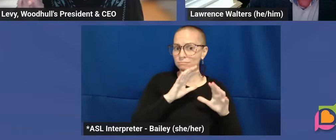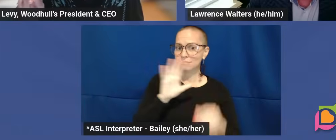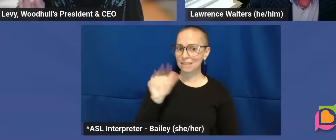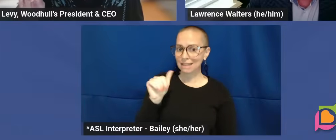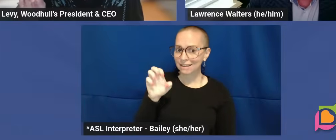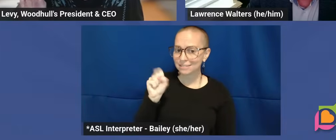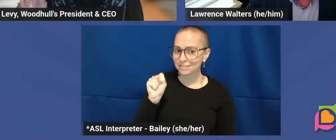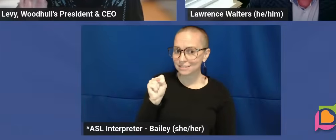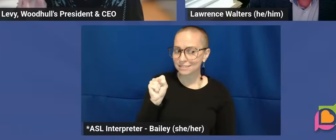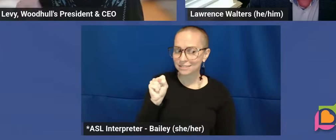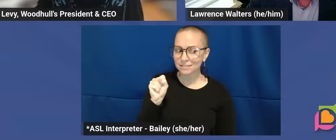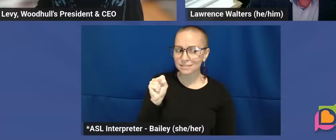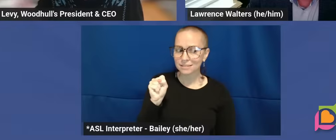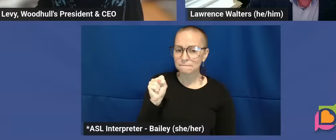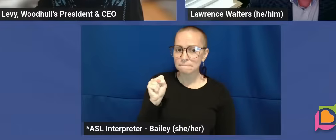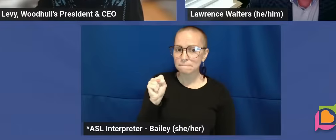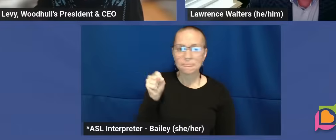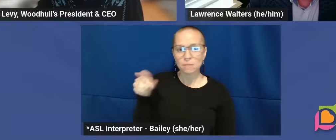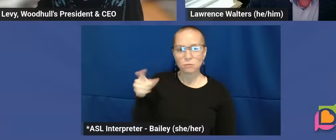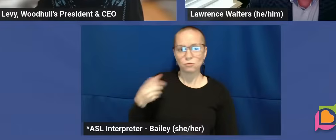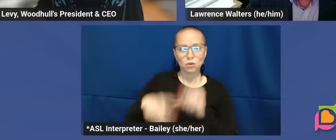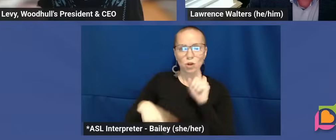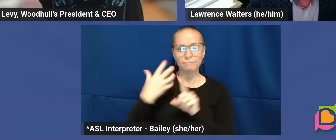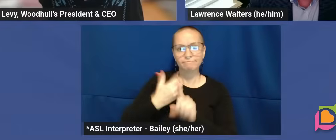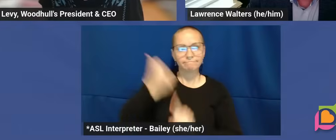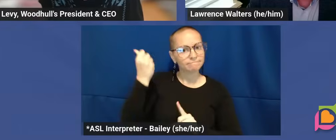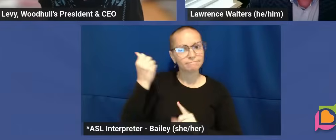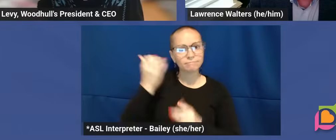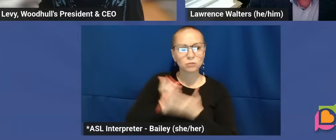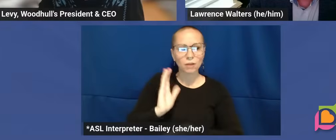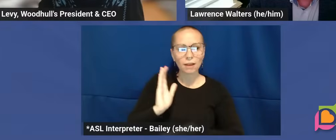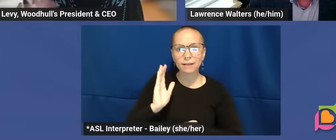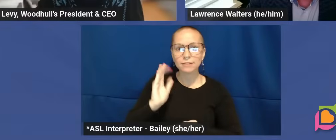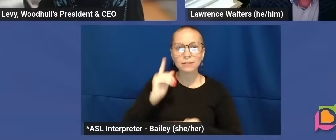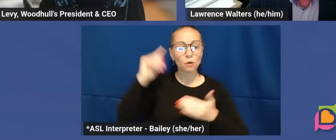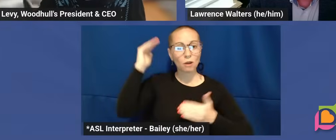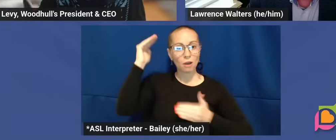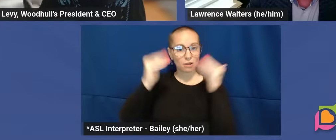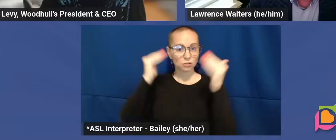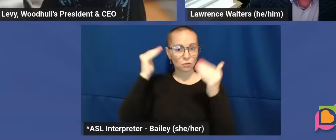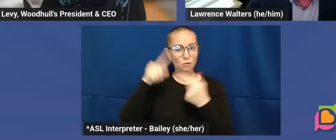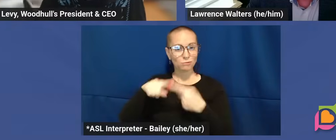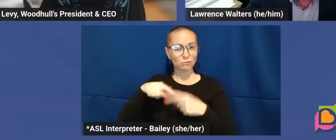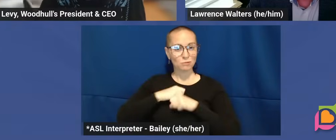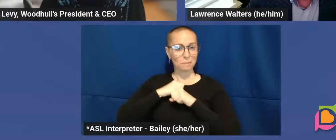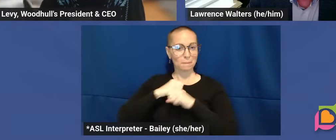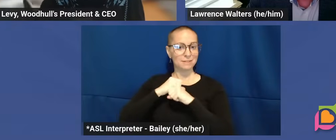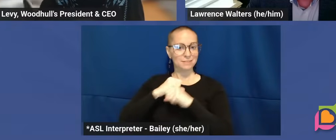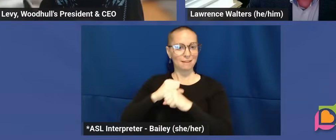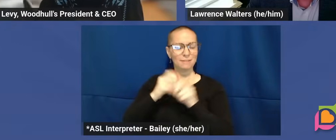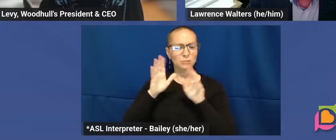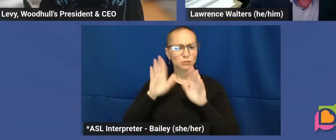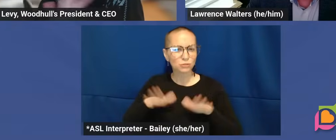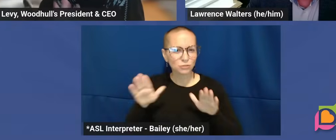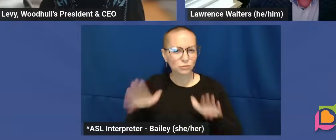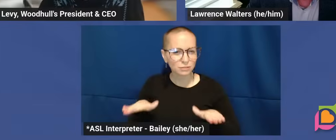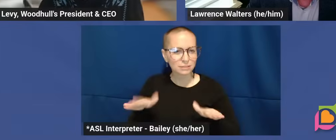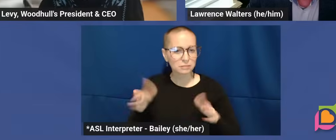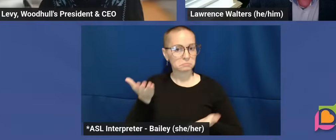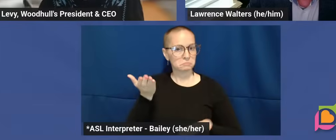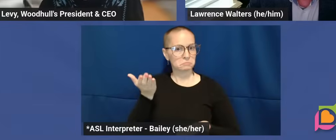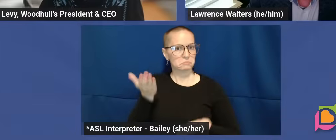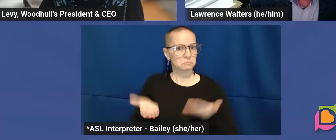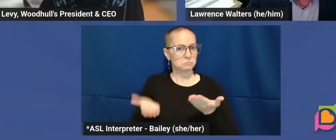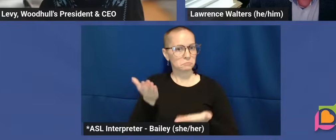said that you couldn't take away the rights of an adult to protect children? Probably a